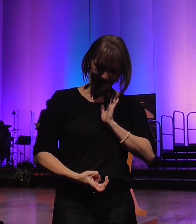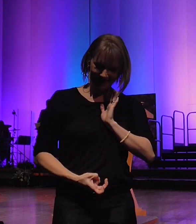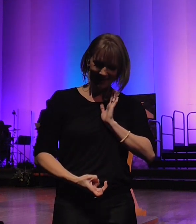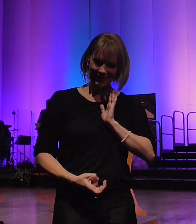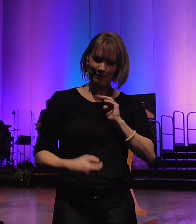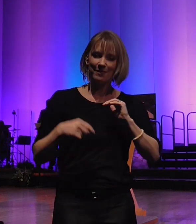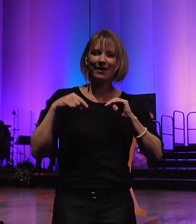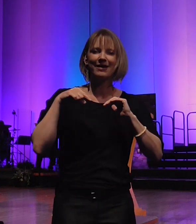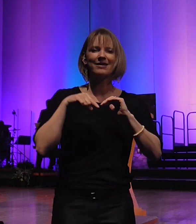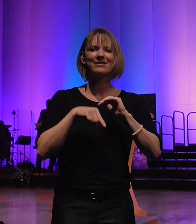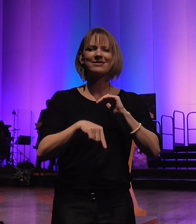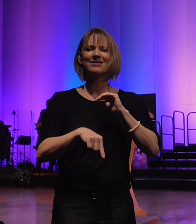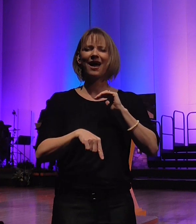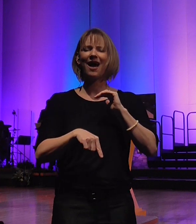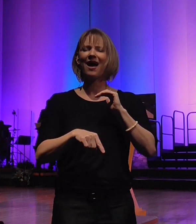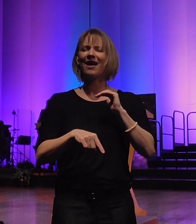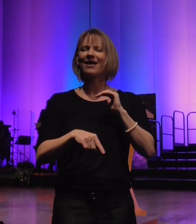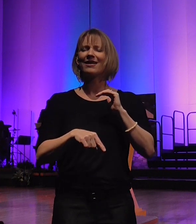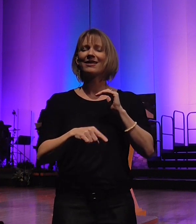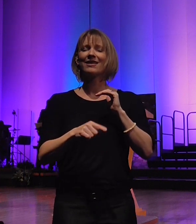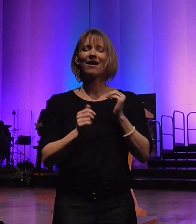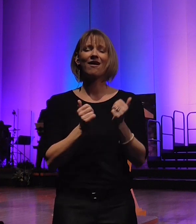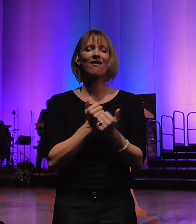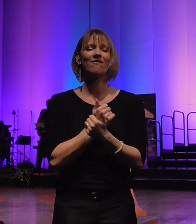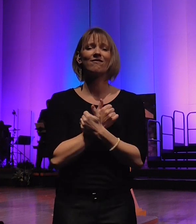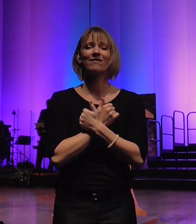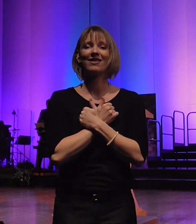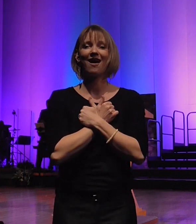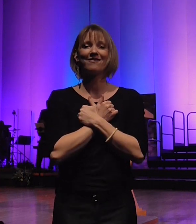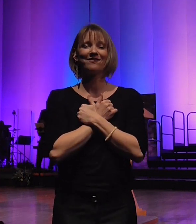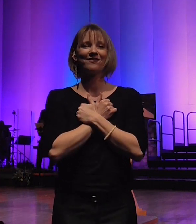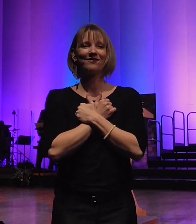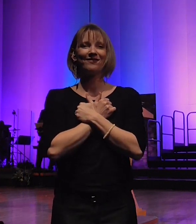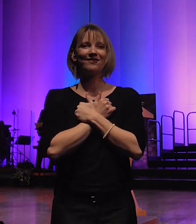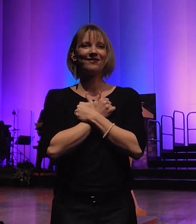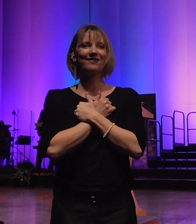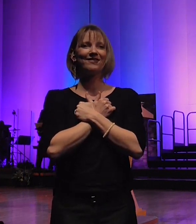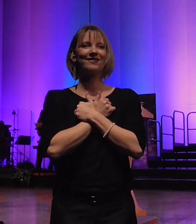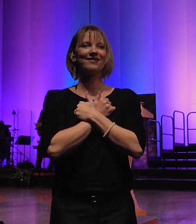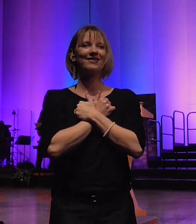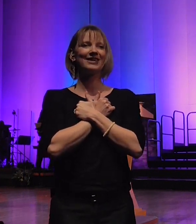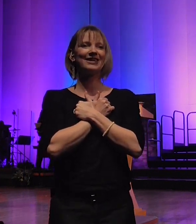to the deepest kind of love,